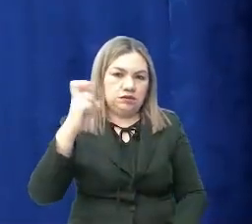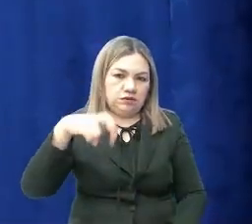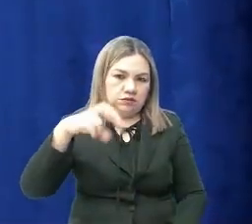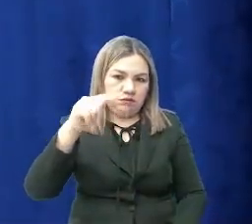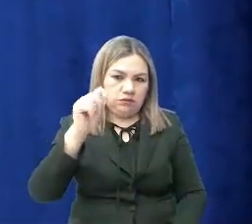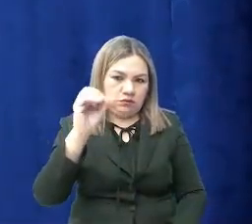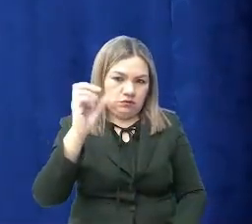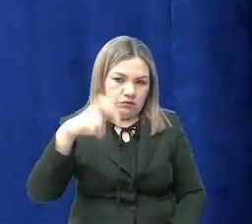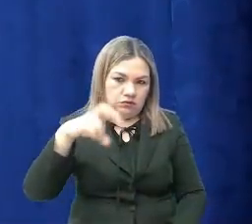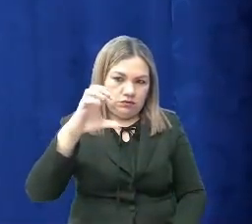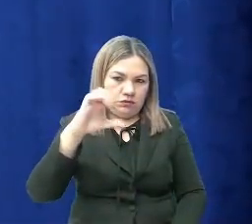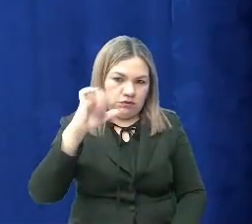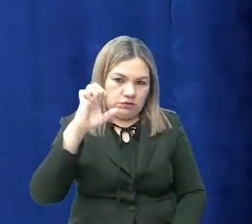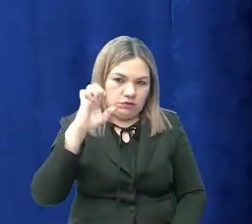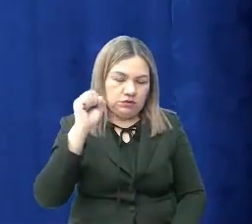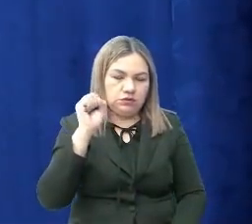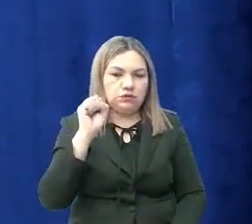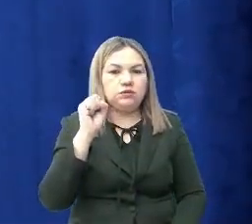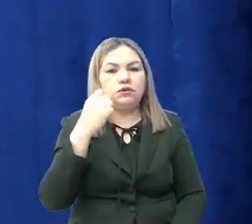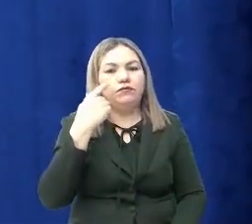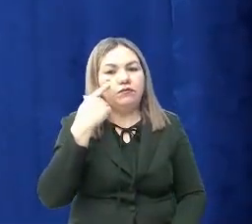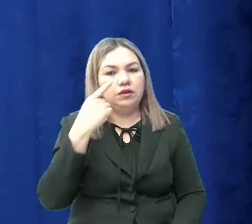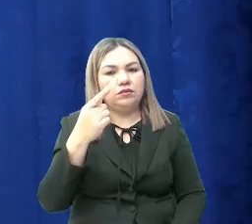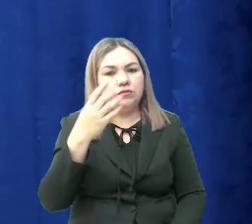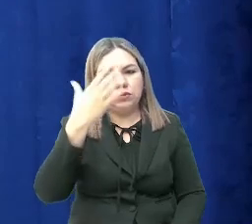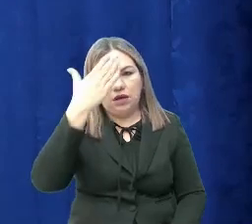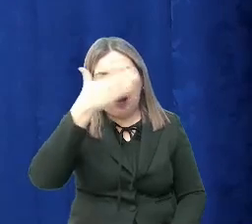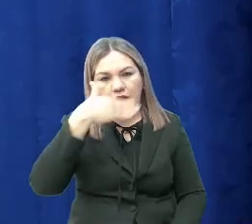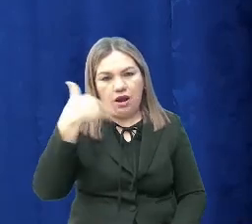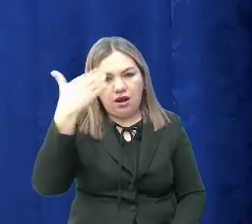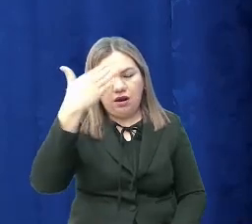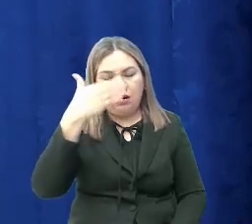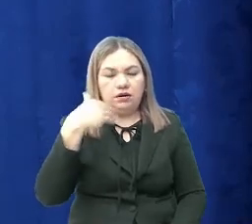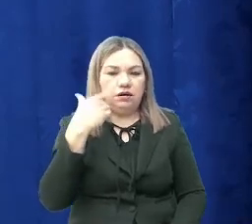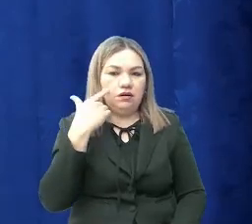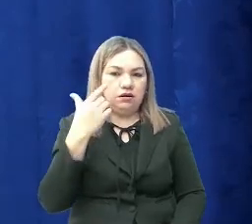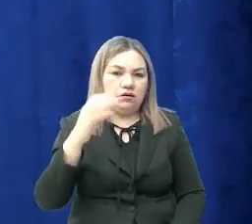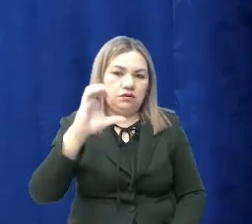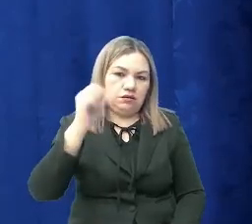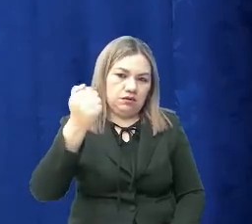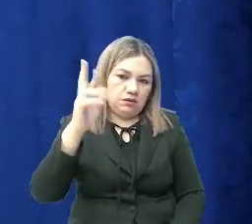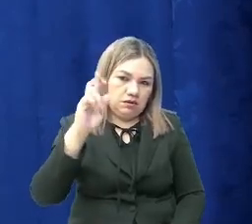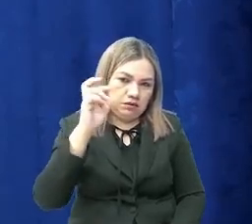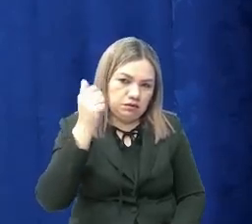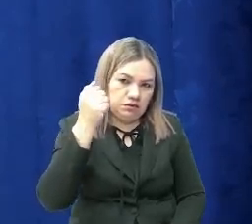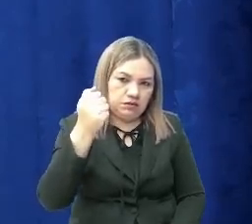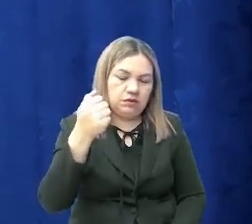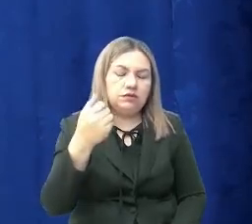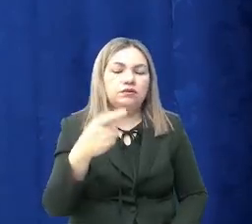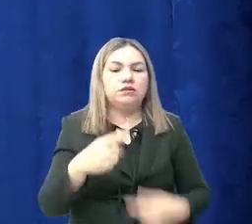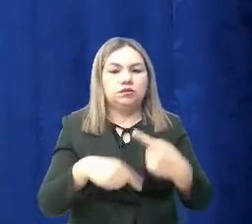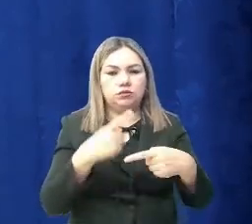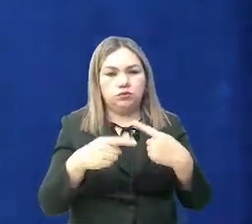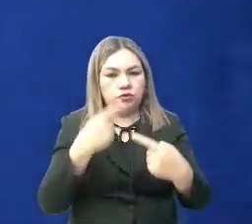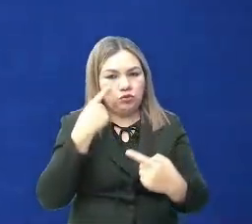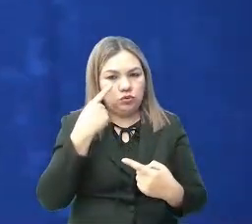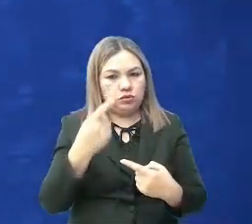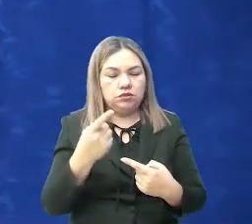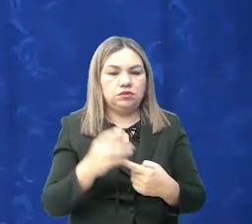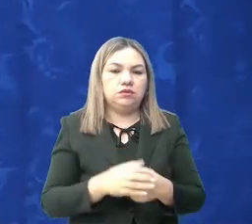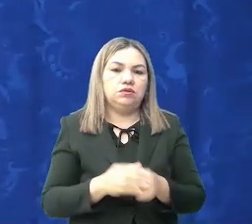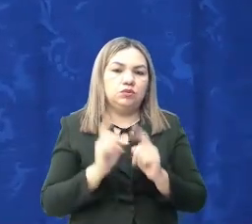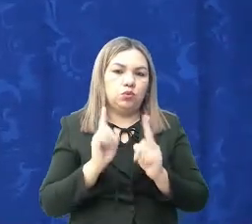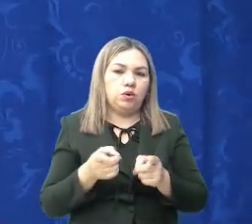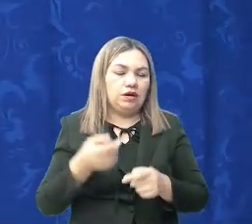but then say face to face. Now I know in part, but then shall I know even as